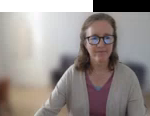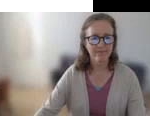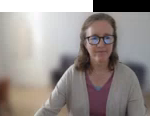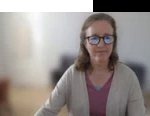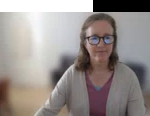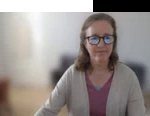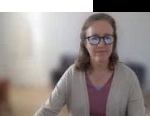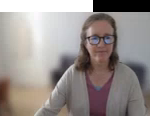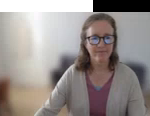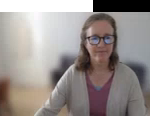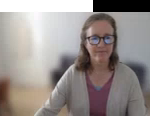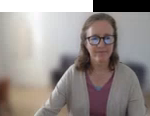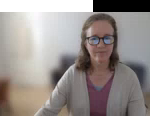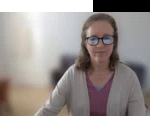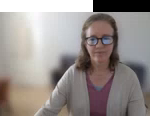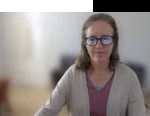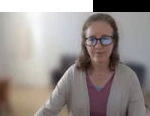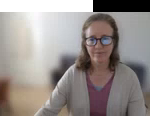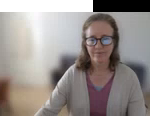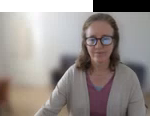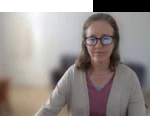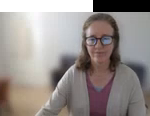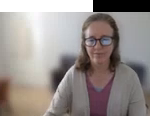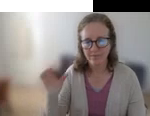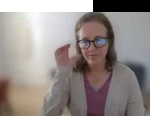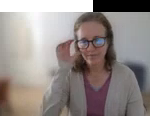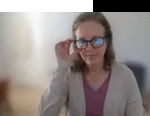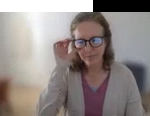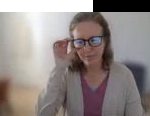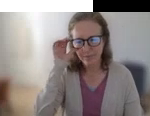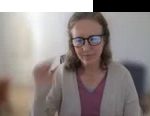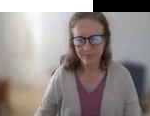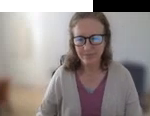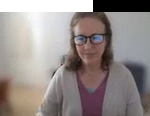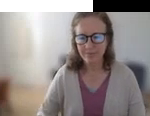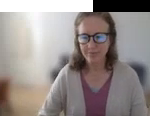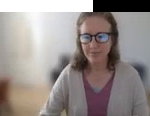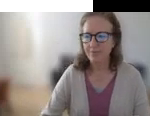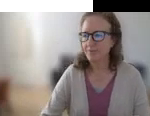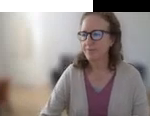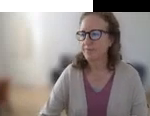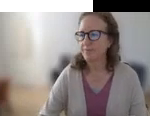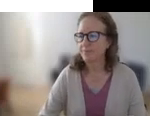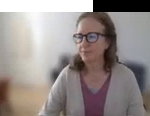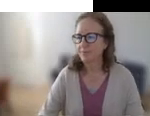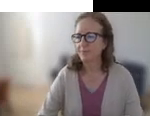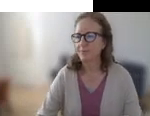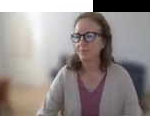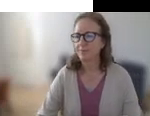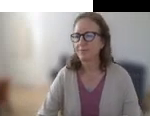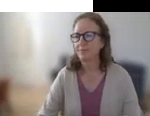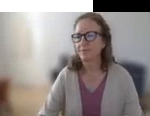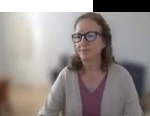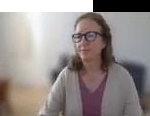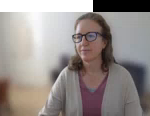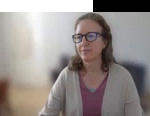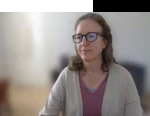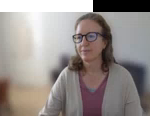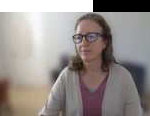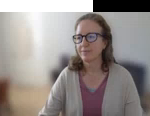Moving from accessibility to universal design, we should know that universal design originated in the field